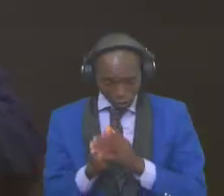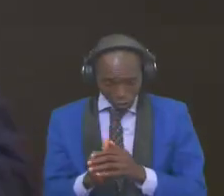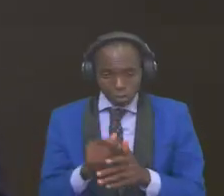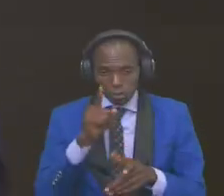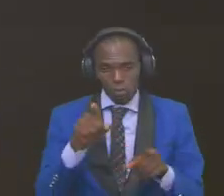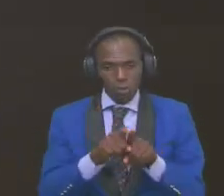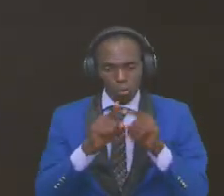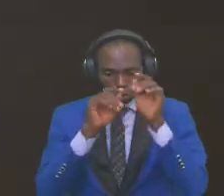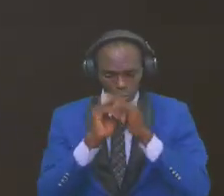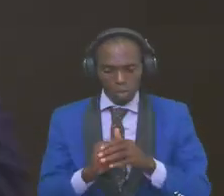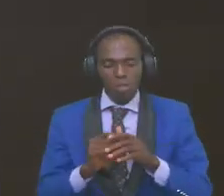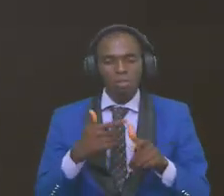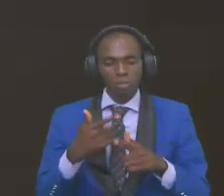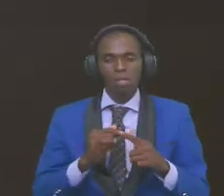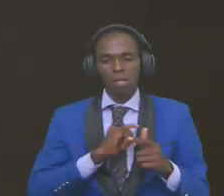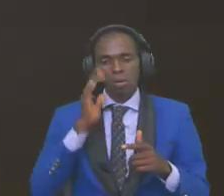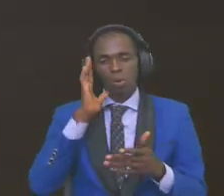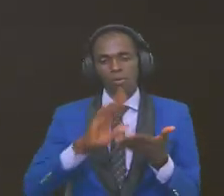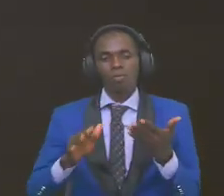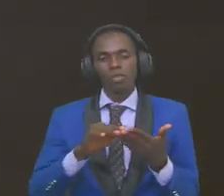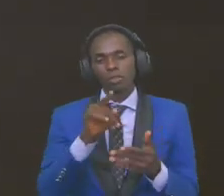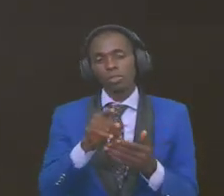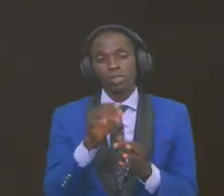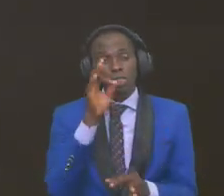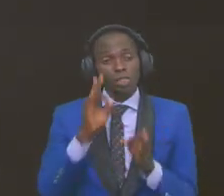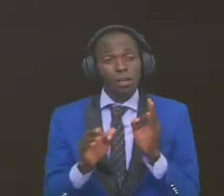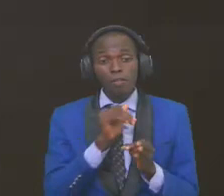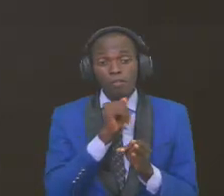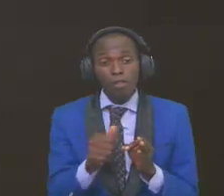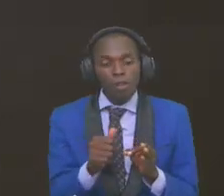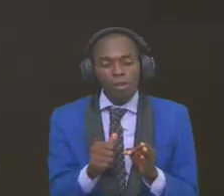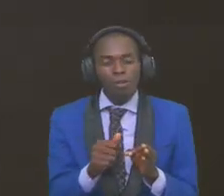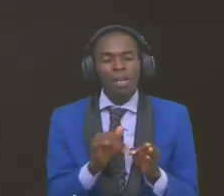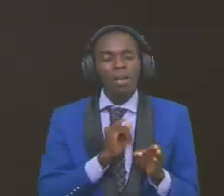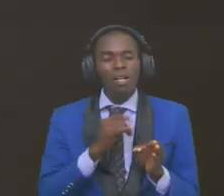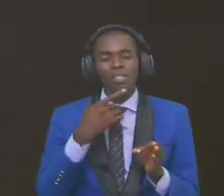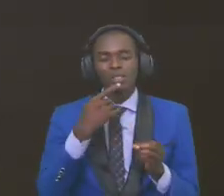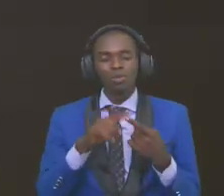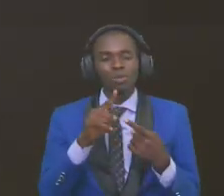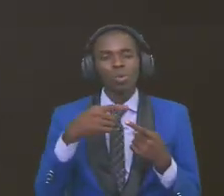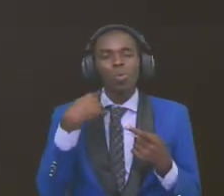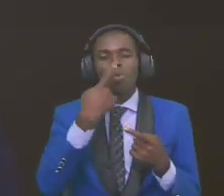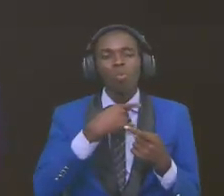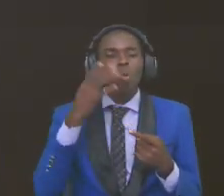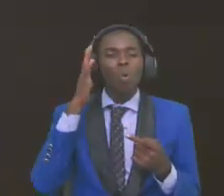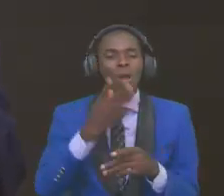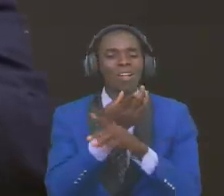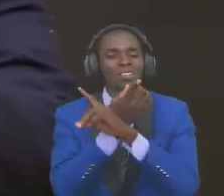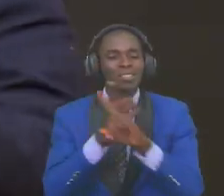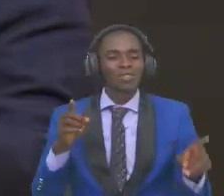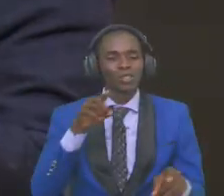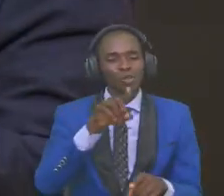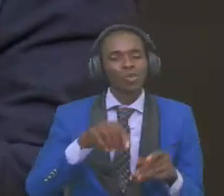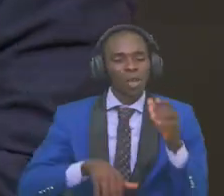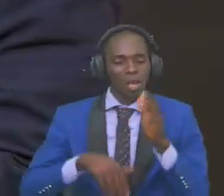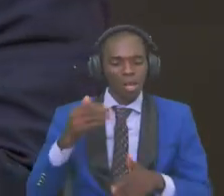I'll forget the past. But if not, who will deliver you out of my hand? Now